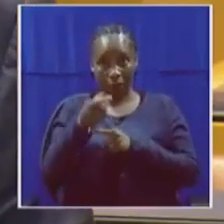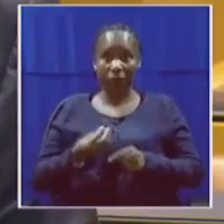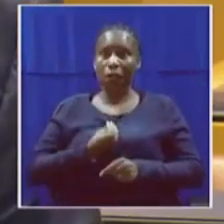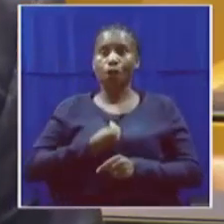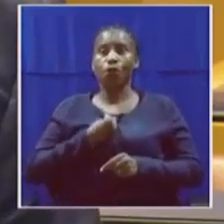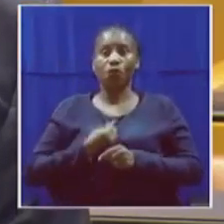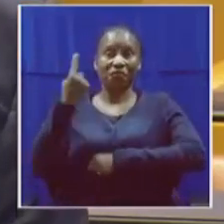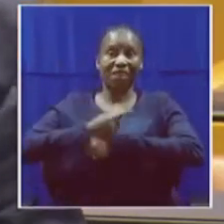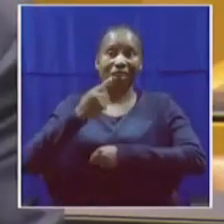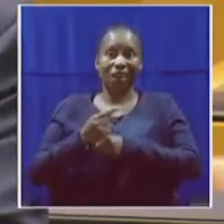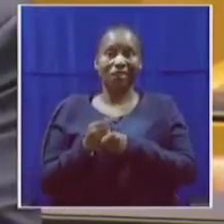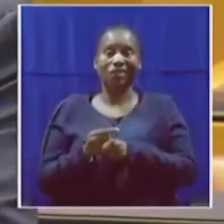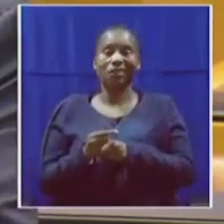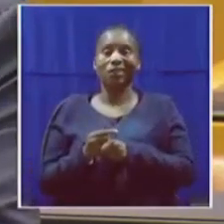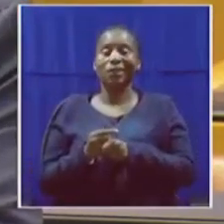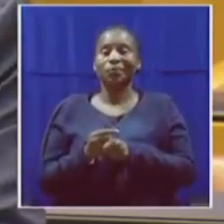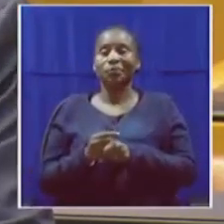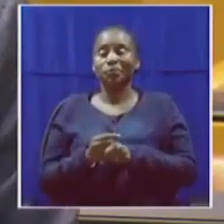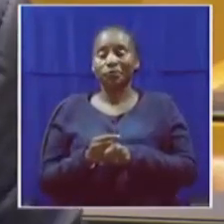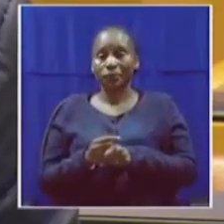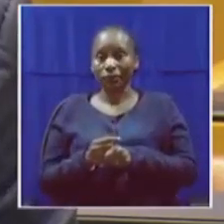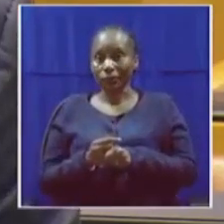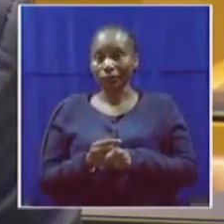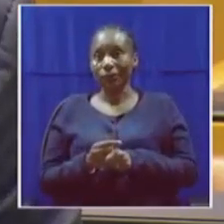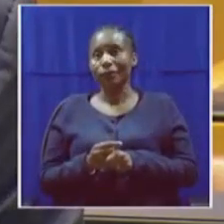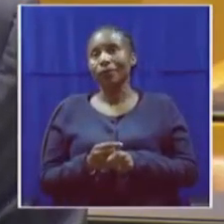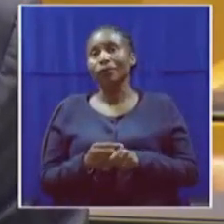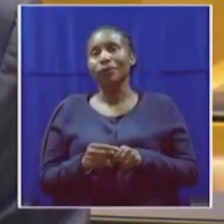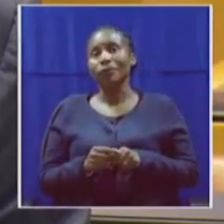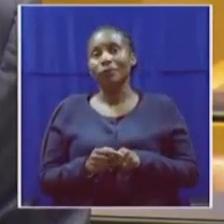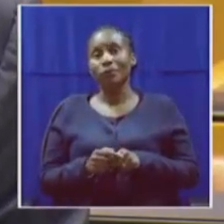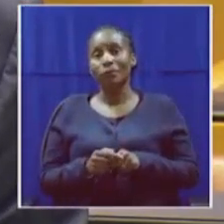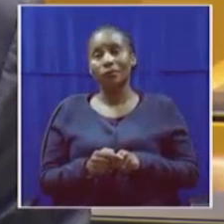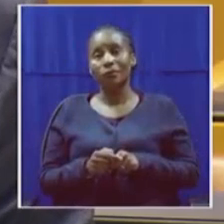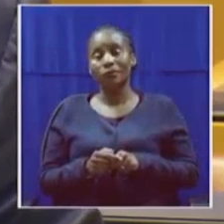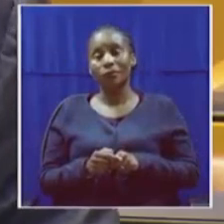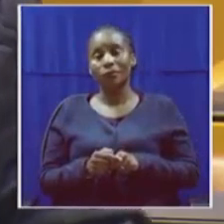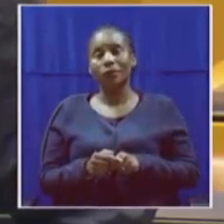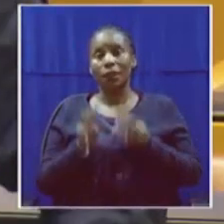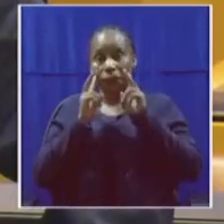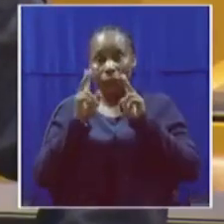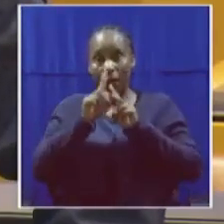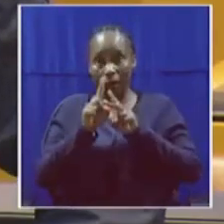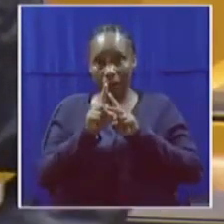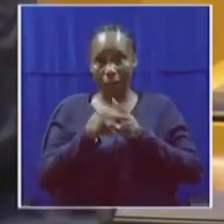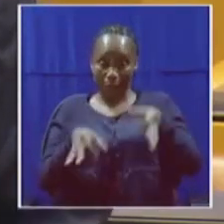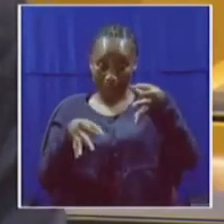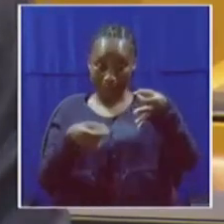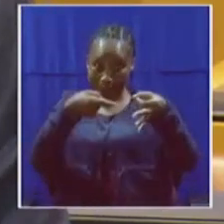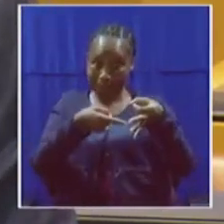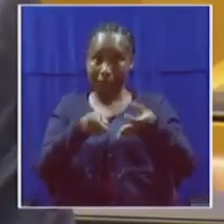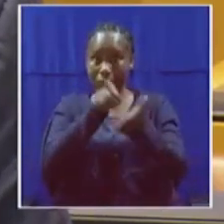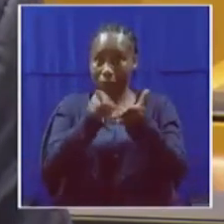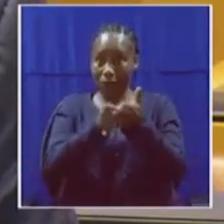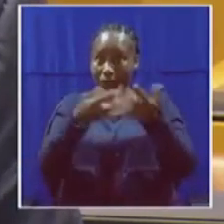at is a view that the paper was written by Harvard professors, which